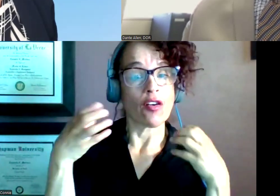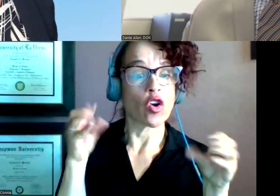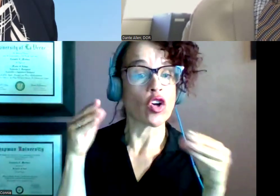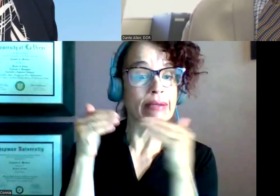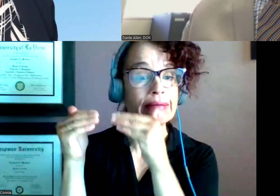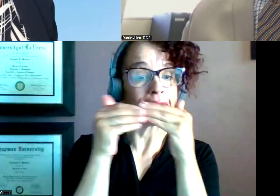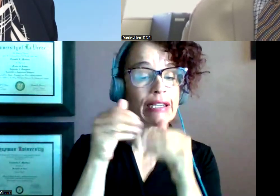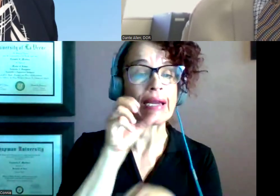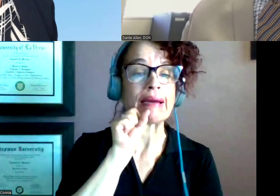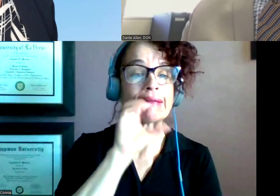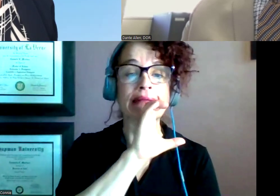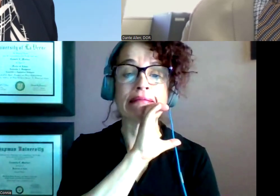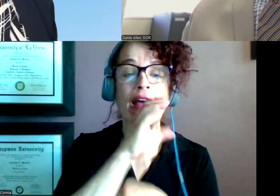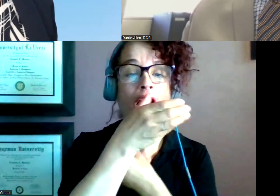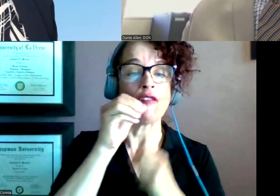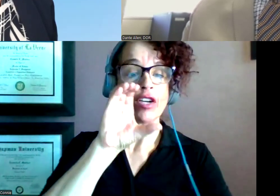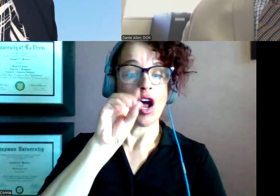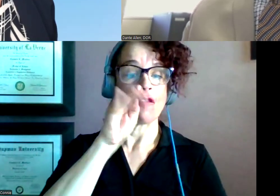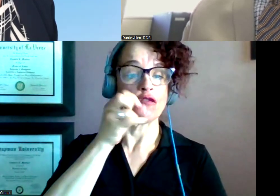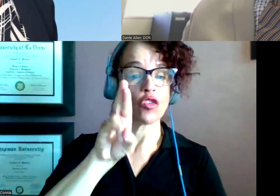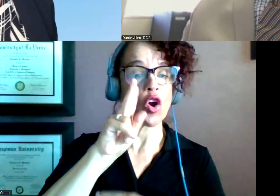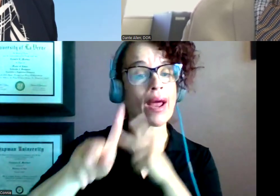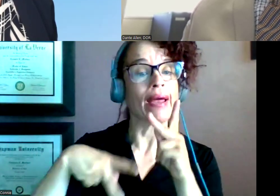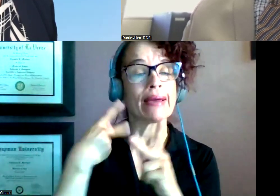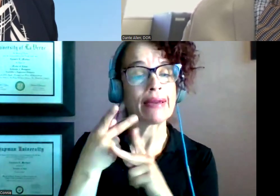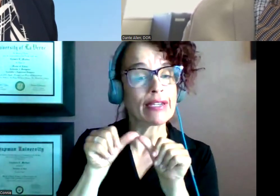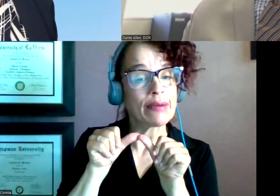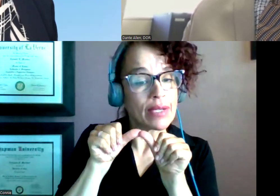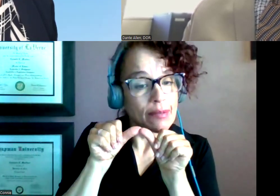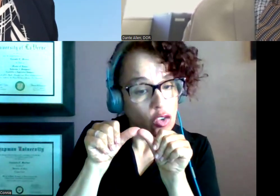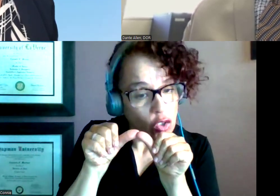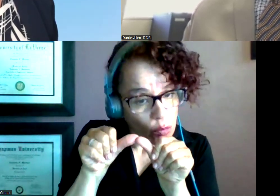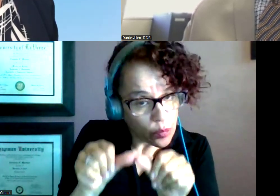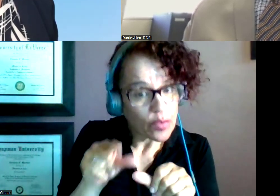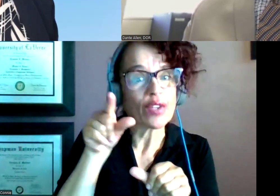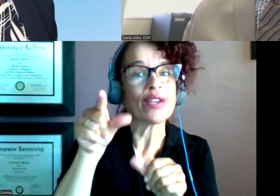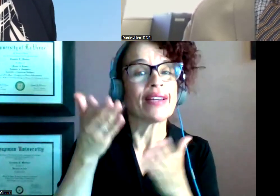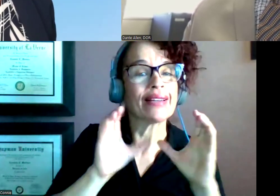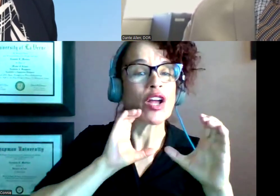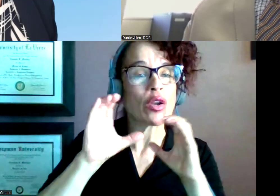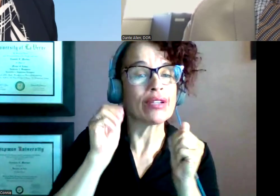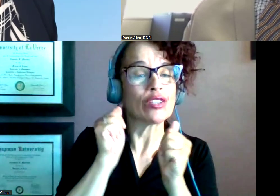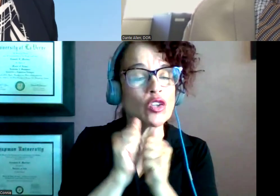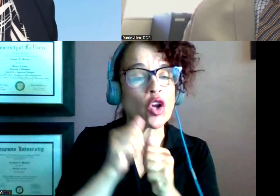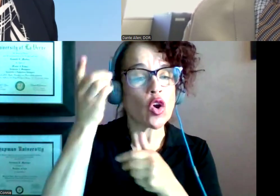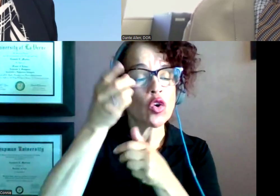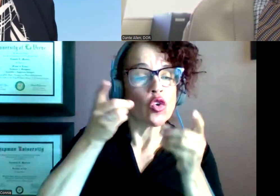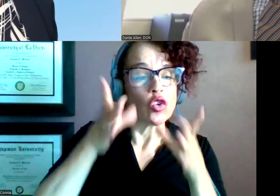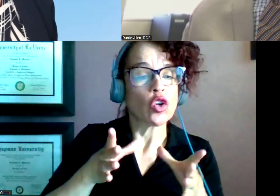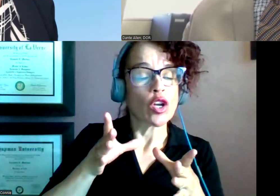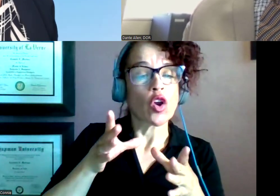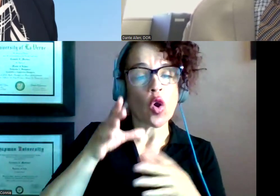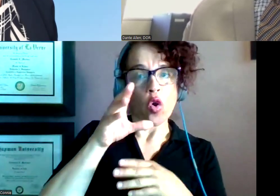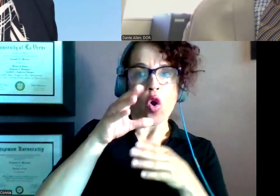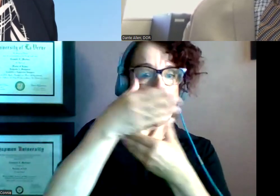a senior communications officer, and at Kaiser Permanente, where he served as the communications director for the